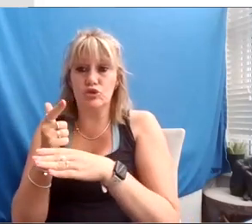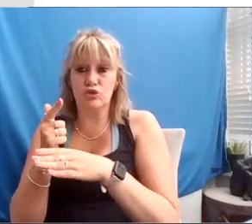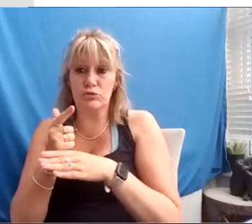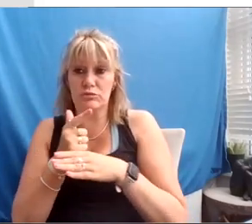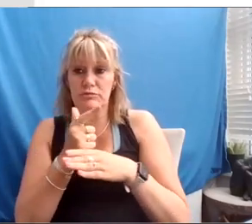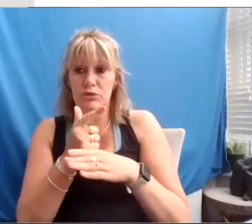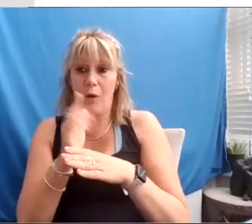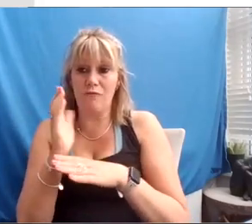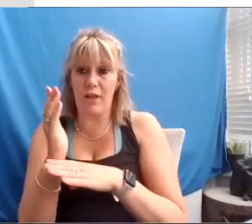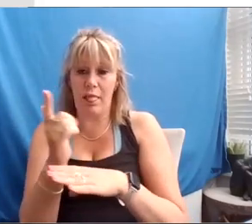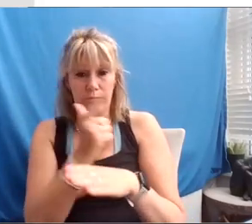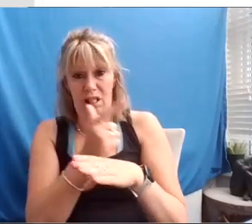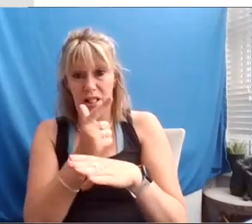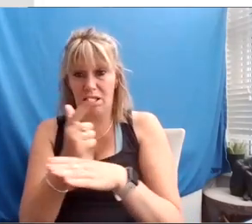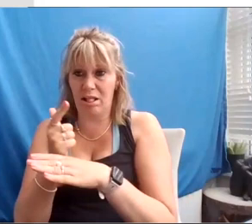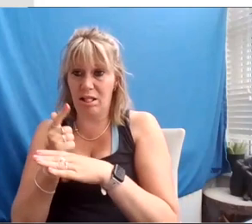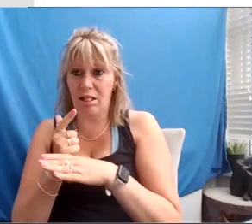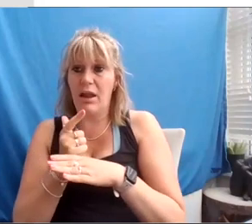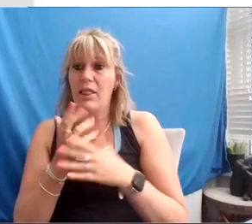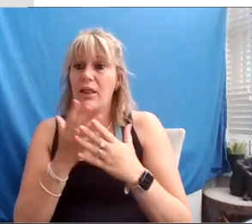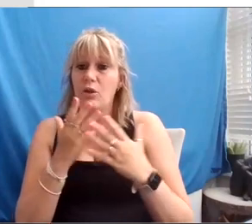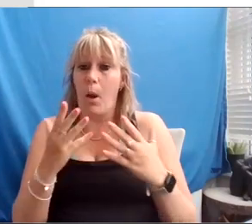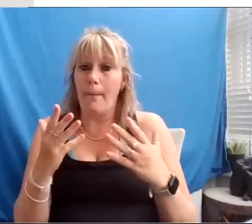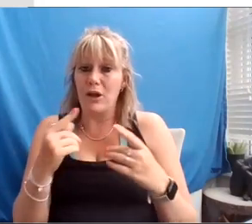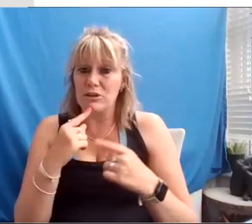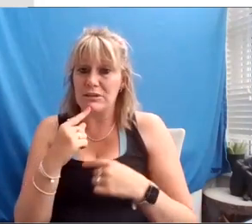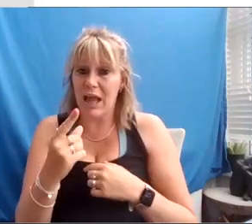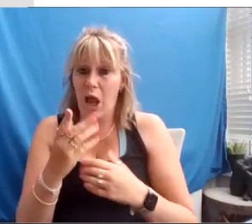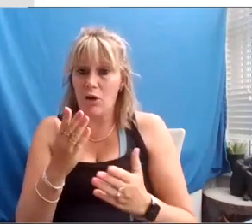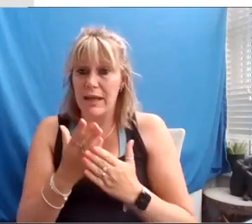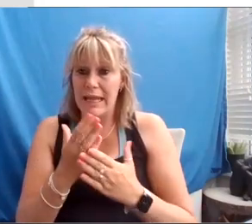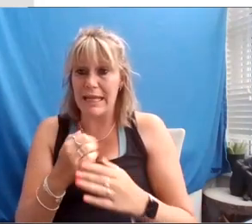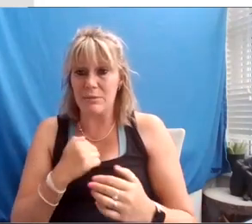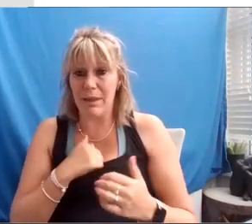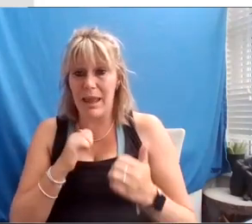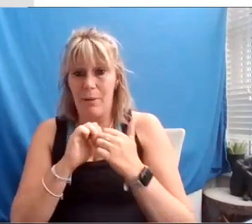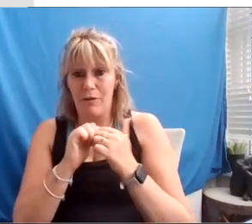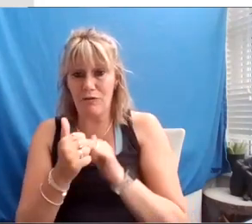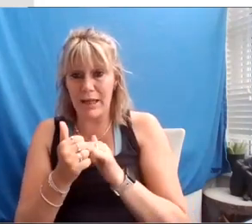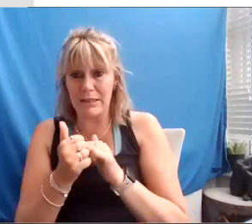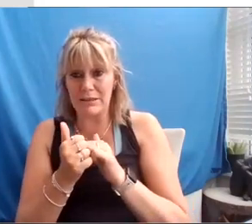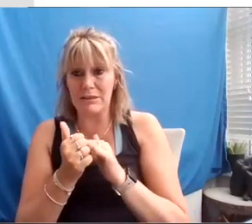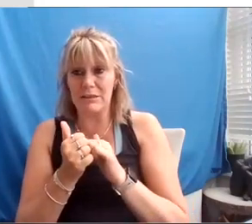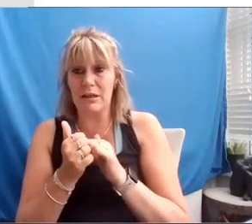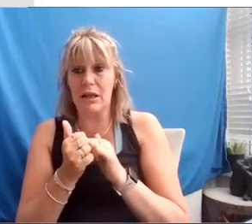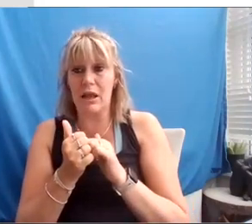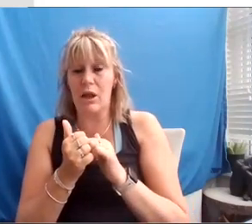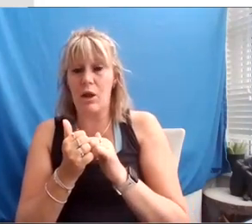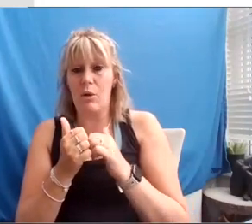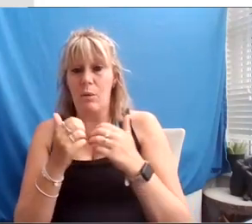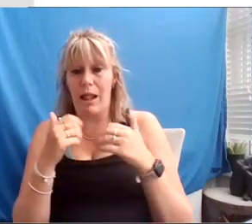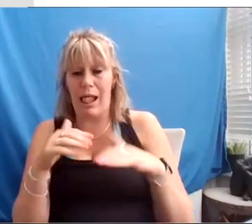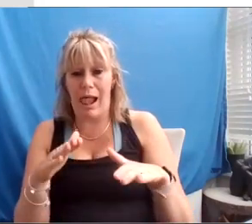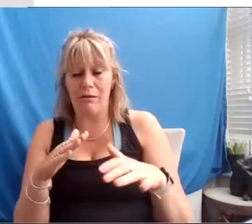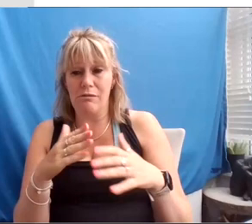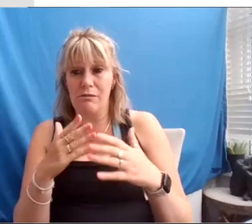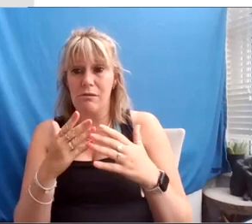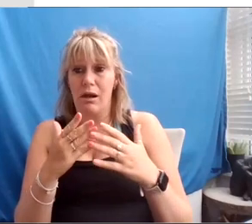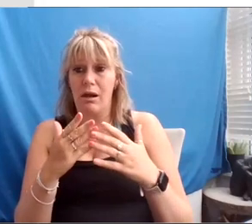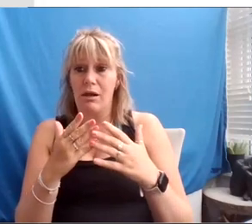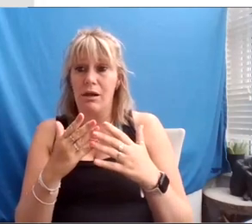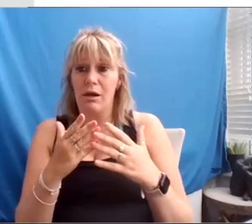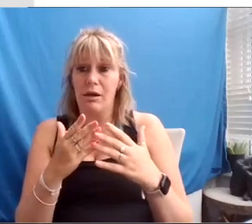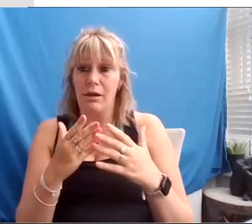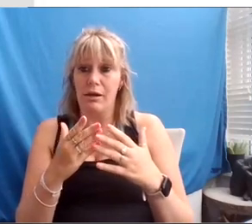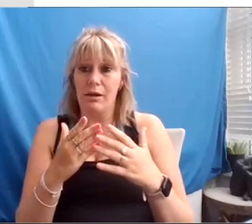I mean, there's not really much to tell. It's just me and my friend went out. I don't really do